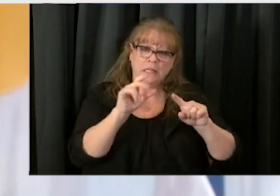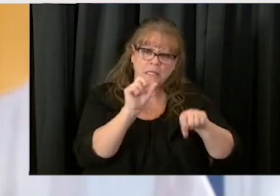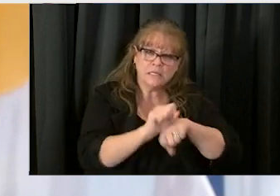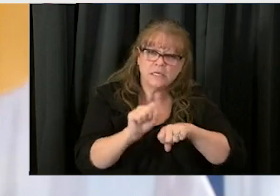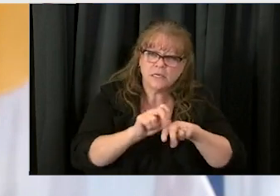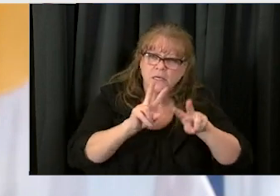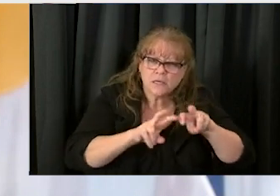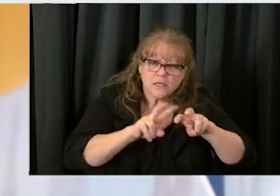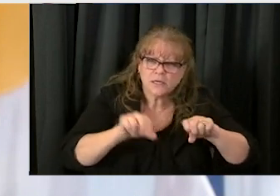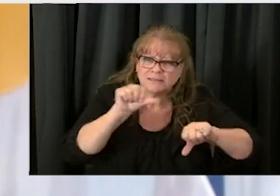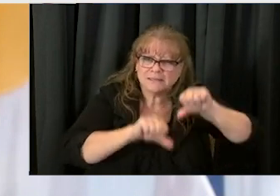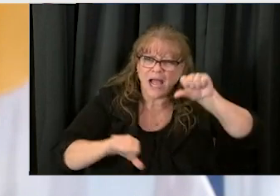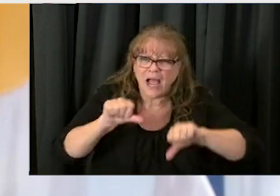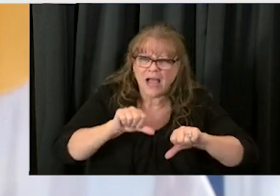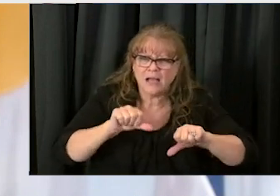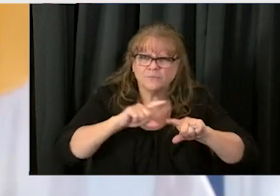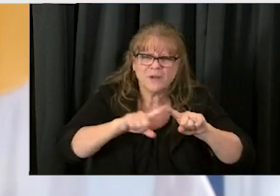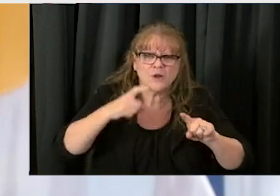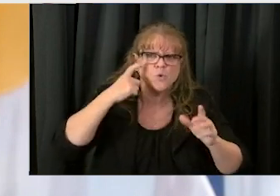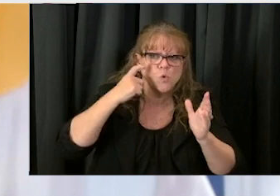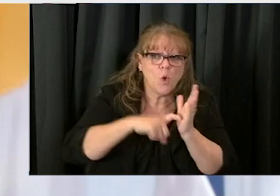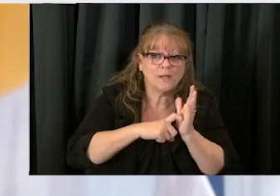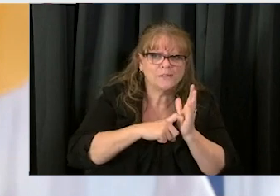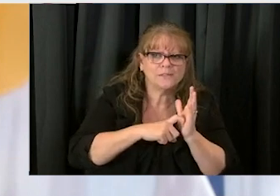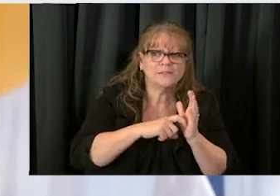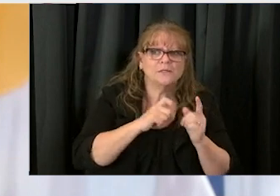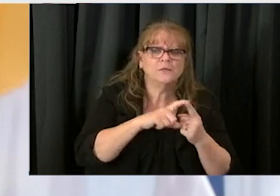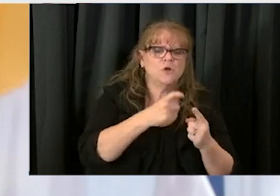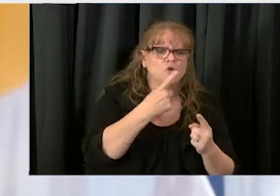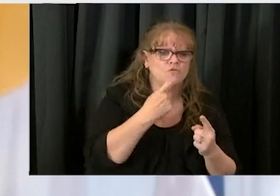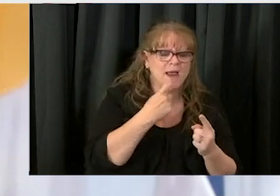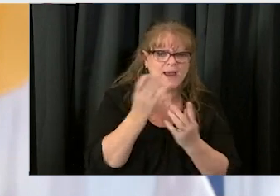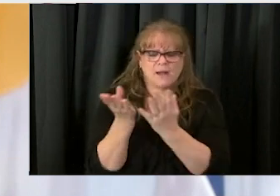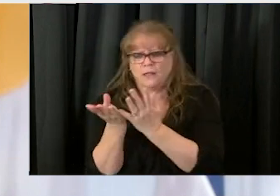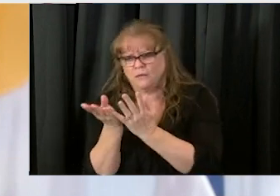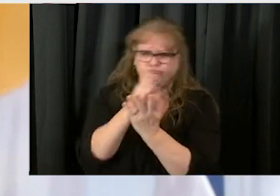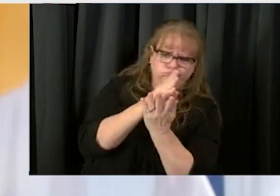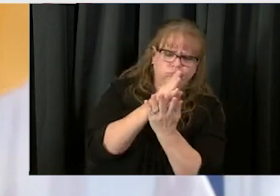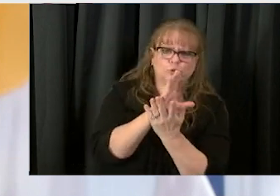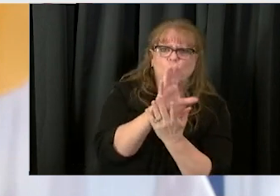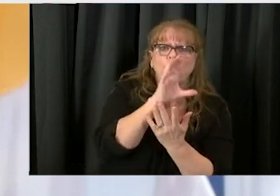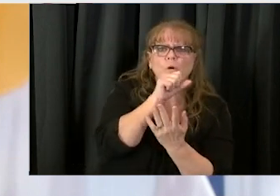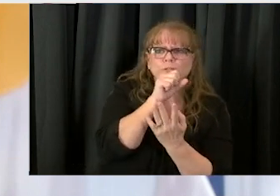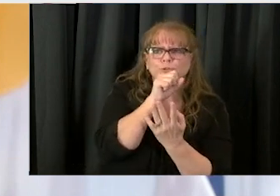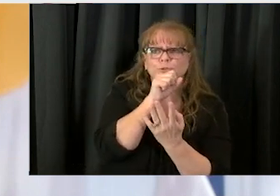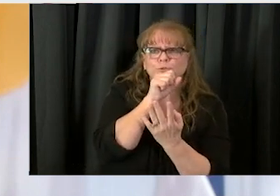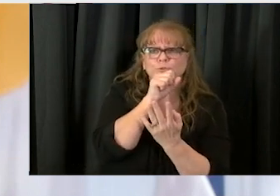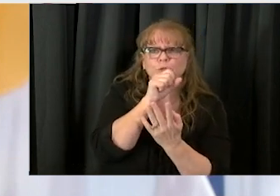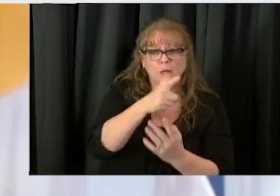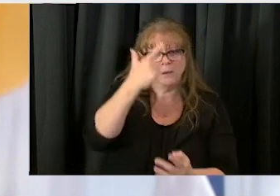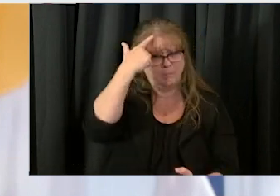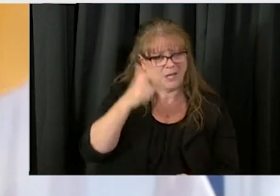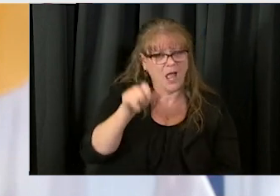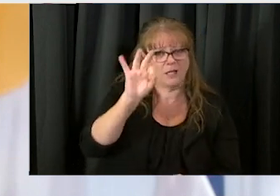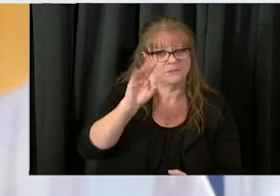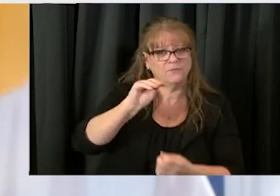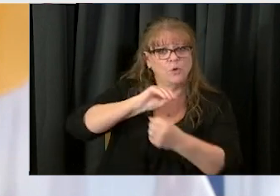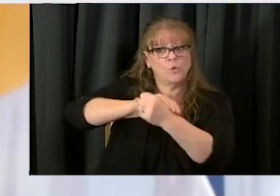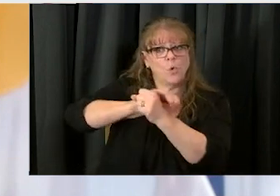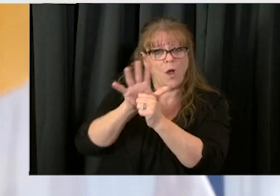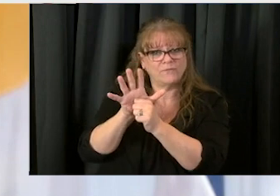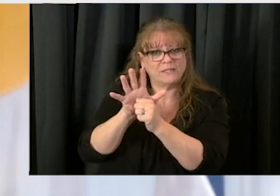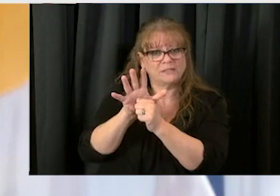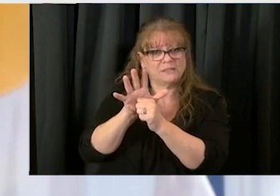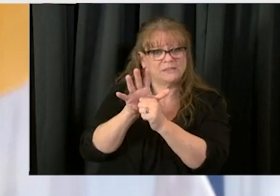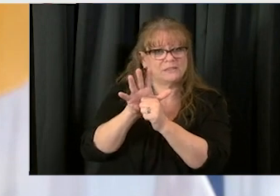of COVID levels that are rising again in the state, do you feel that moving red counties to orange was potentially premature, also in light of